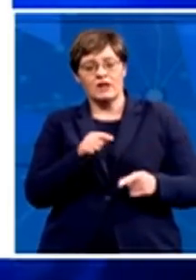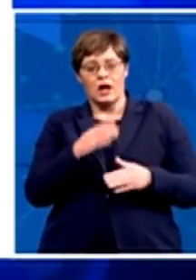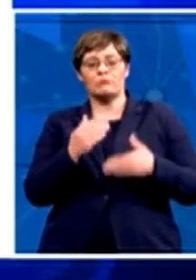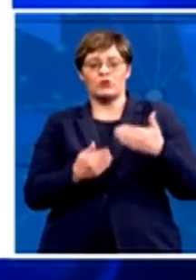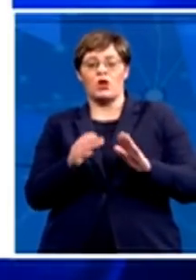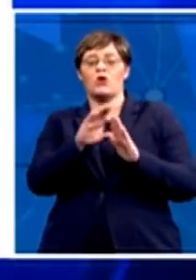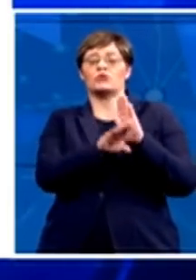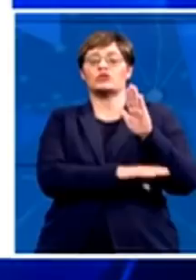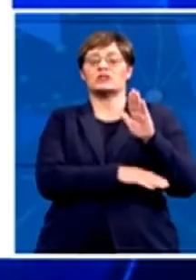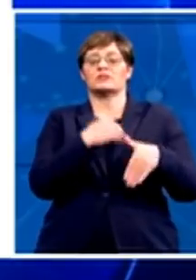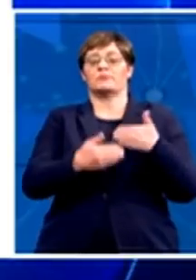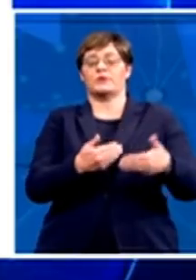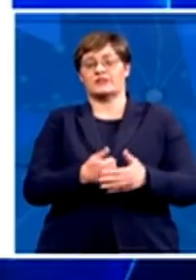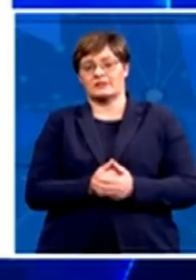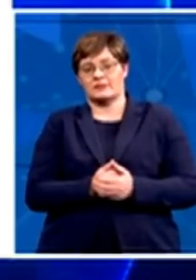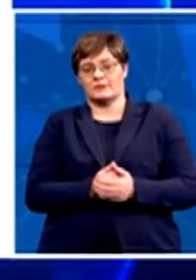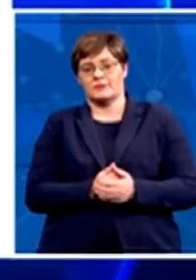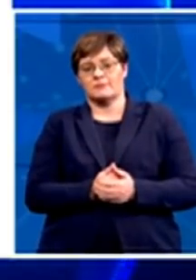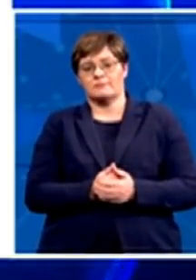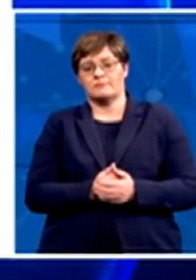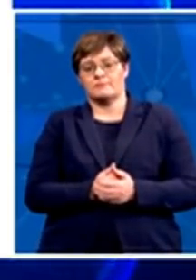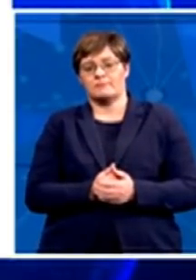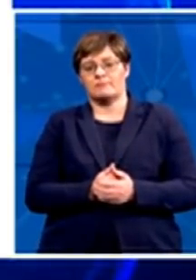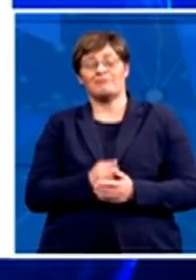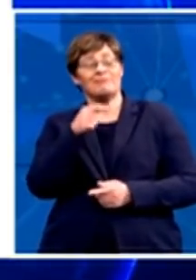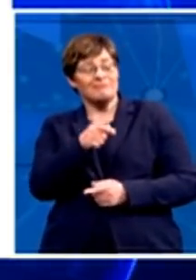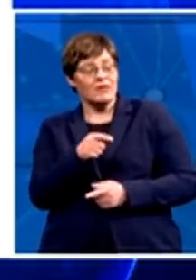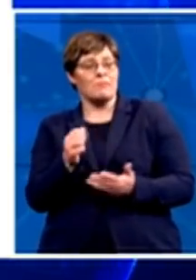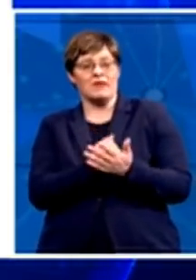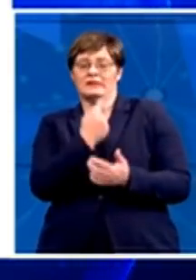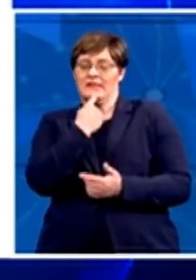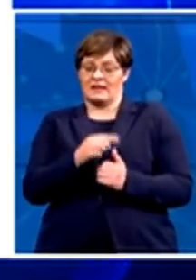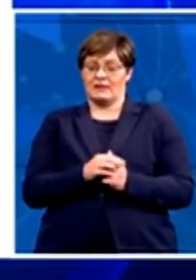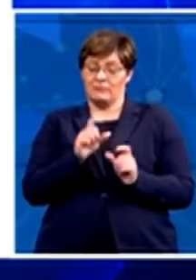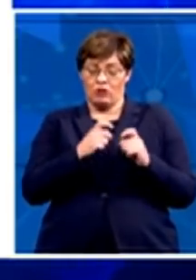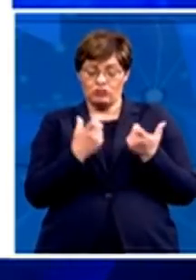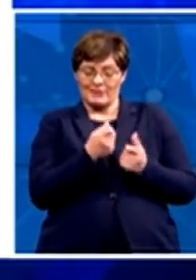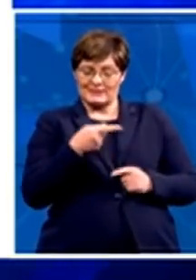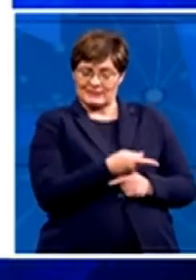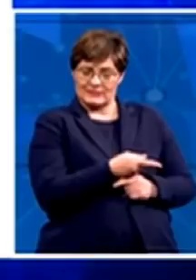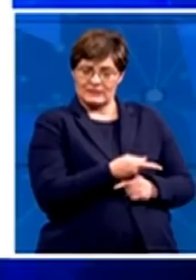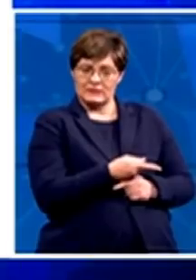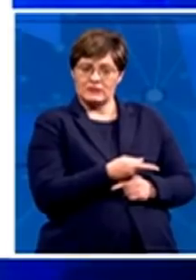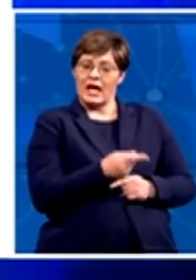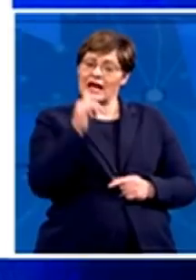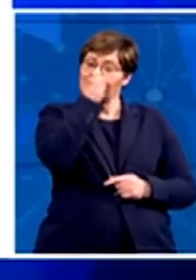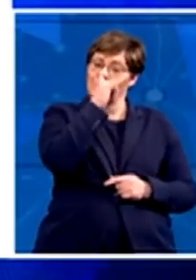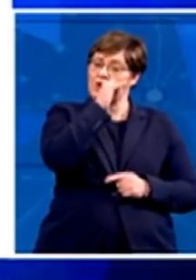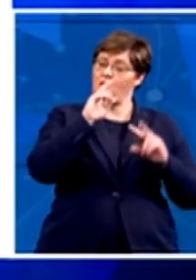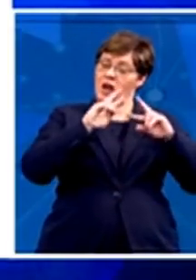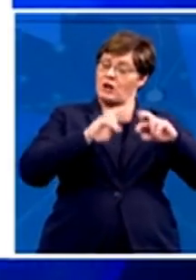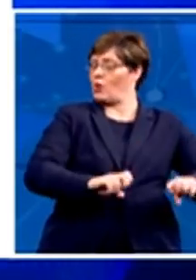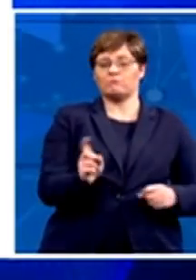And Chair, I make pains here to emphasize that this committee is not conducting a criminal inquiry, nor should it be seen to